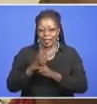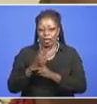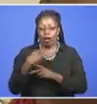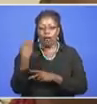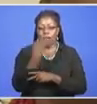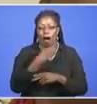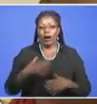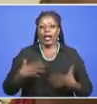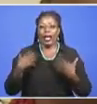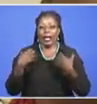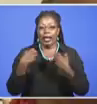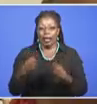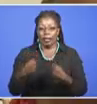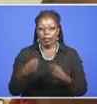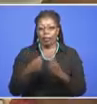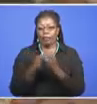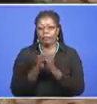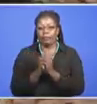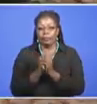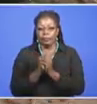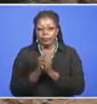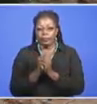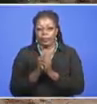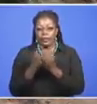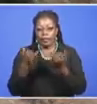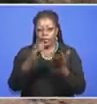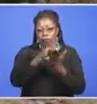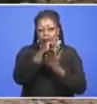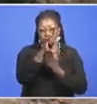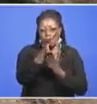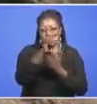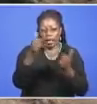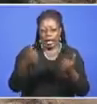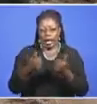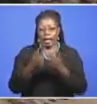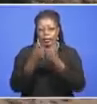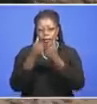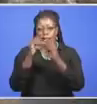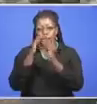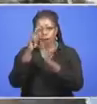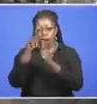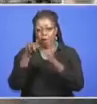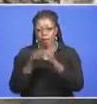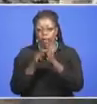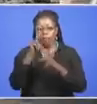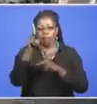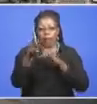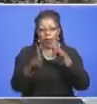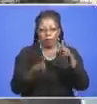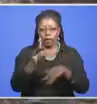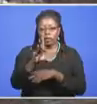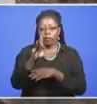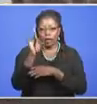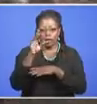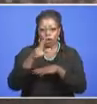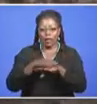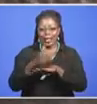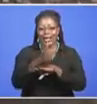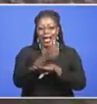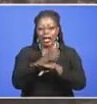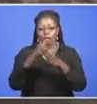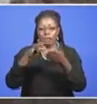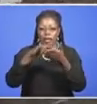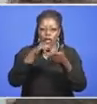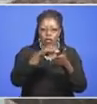health. The Air Accident Emergency Department has made public its findings on that Andrus plane crash, which